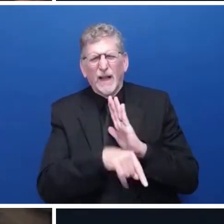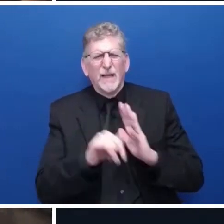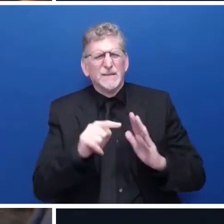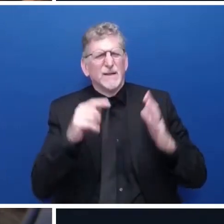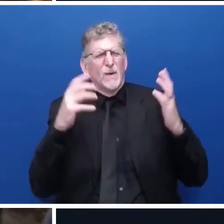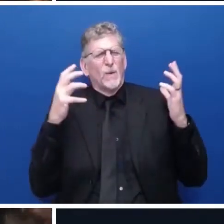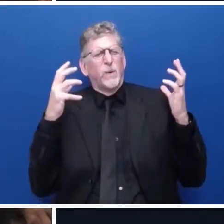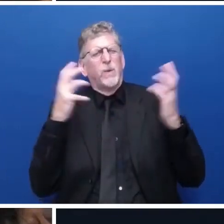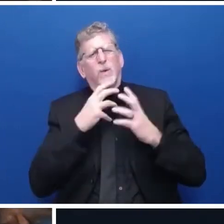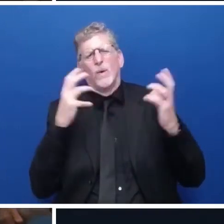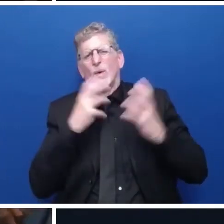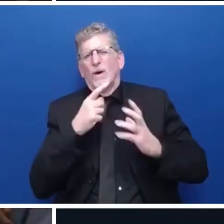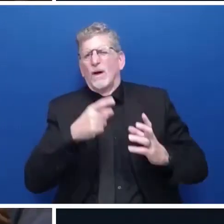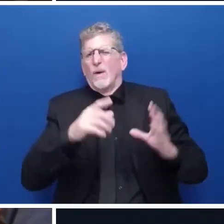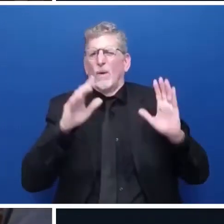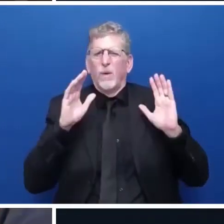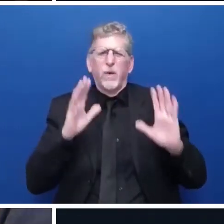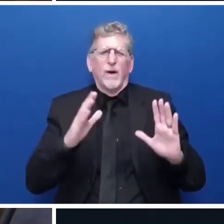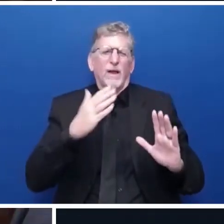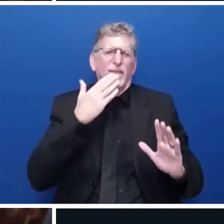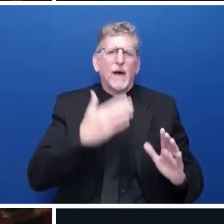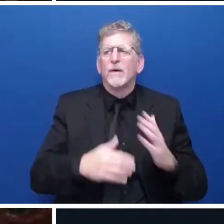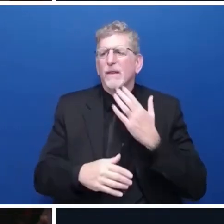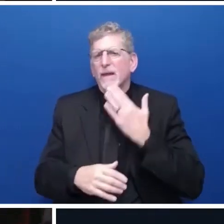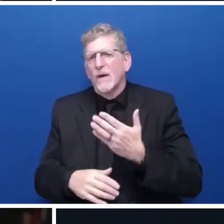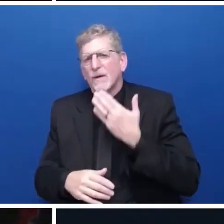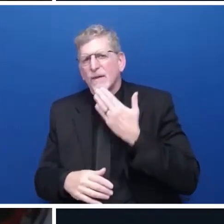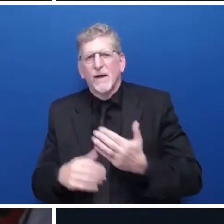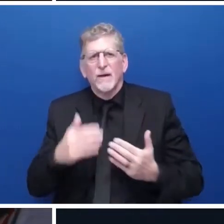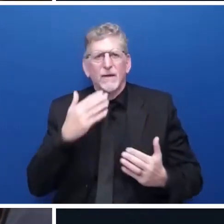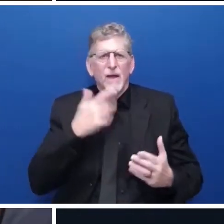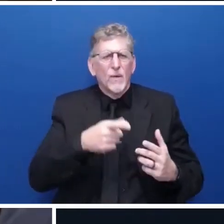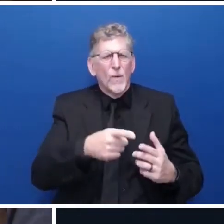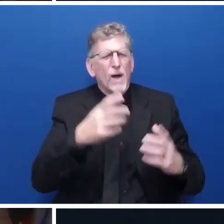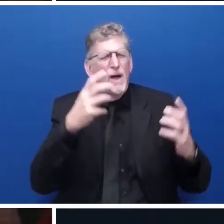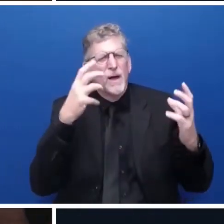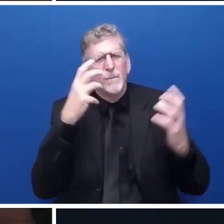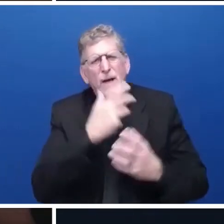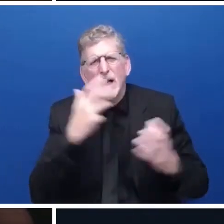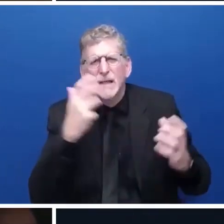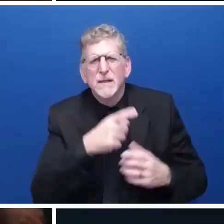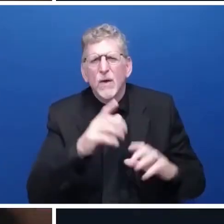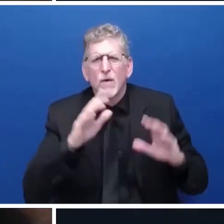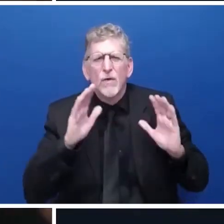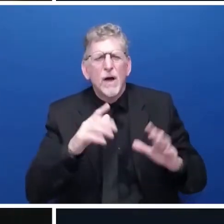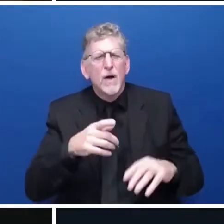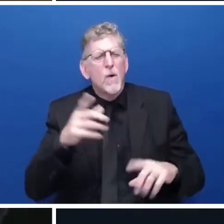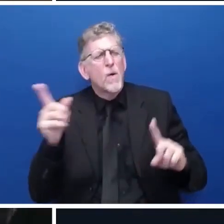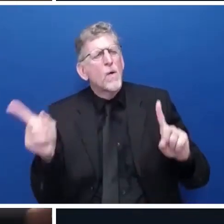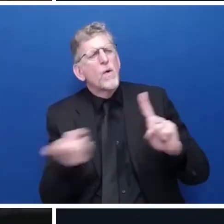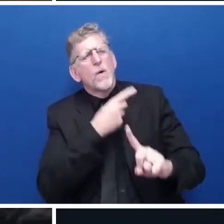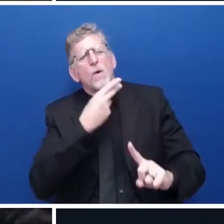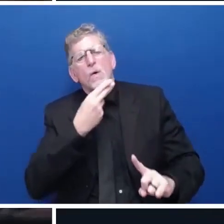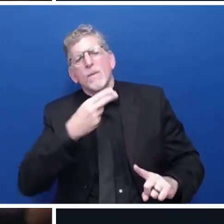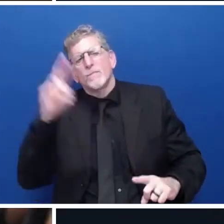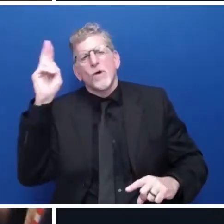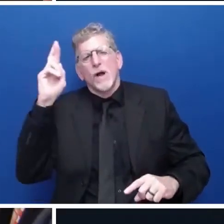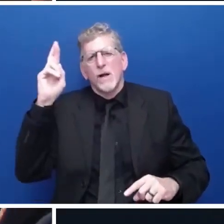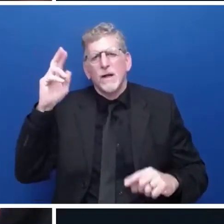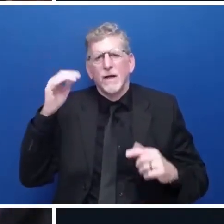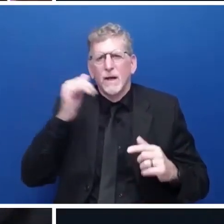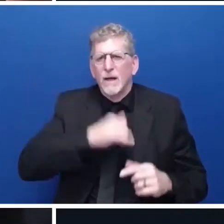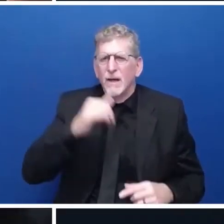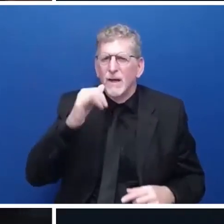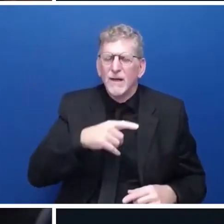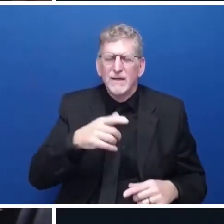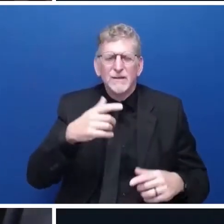speech with the president. It was amazing. It really was. Home run. Really a grand slam. Grand slam.